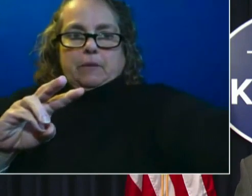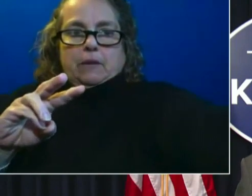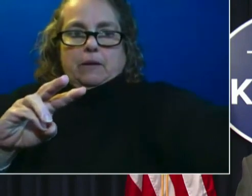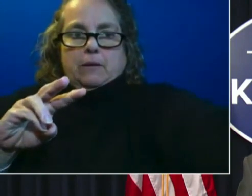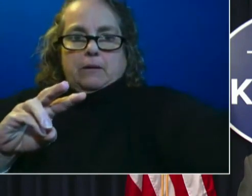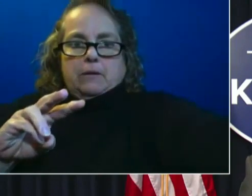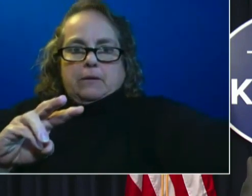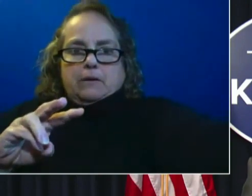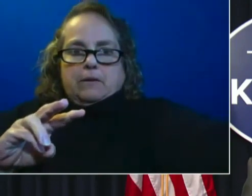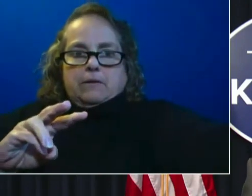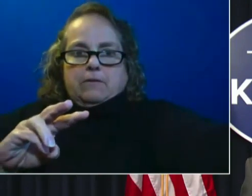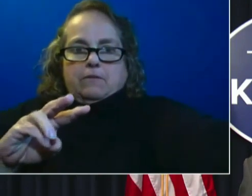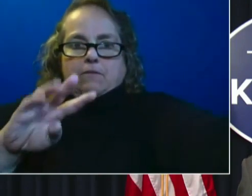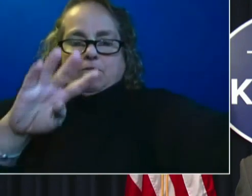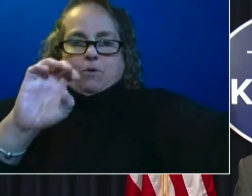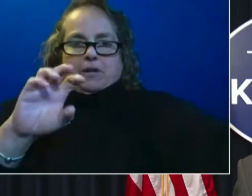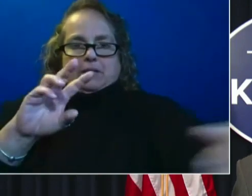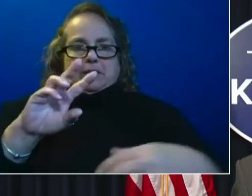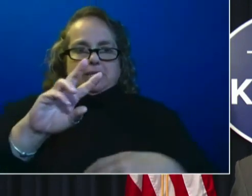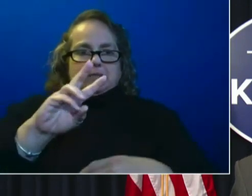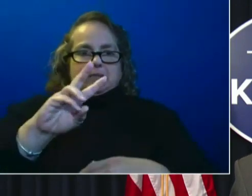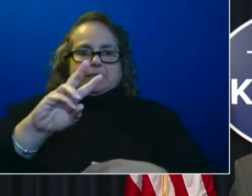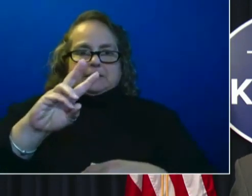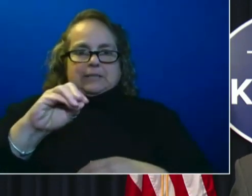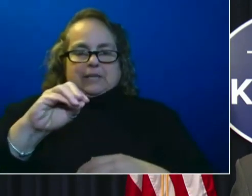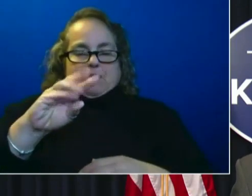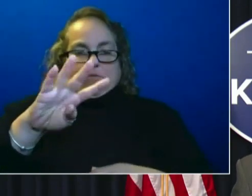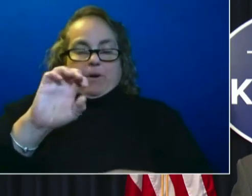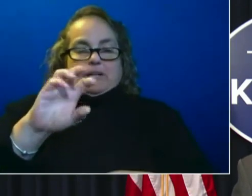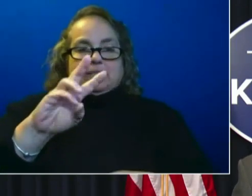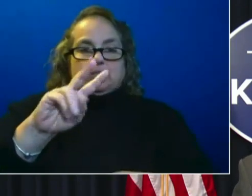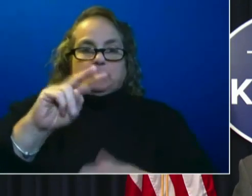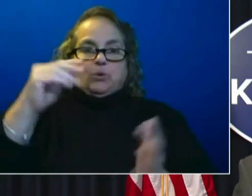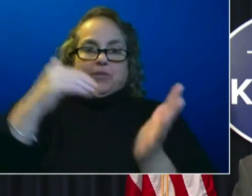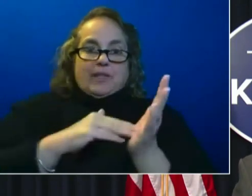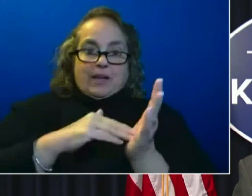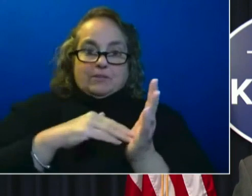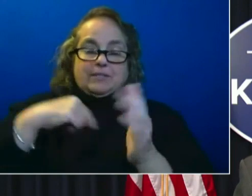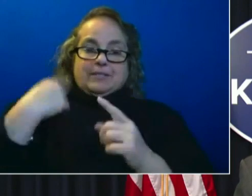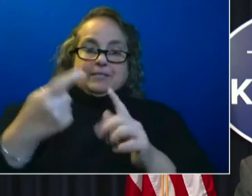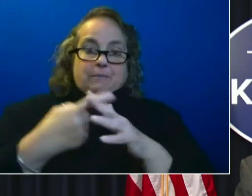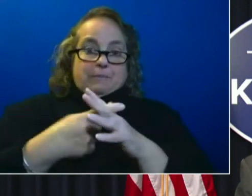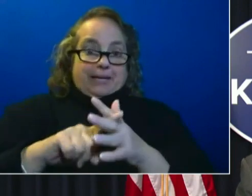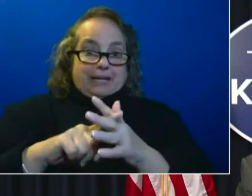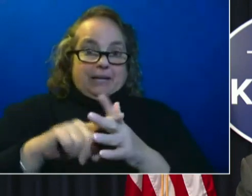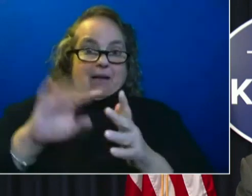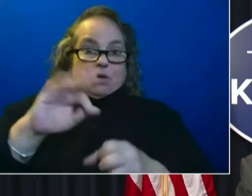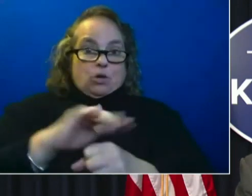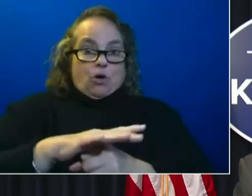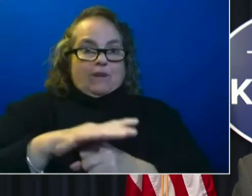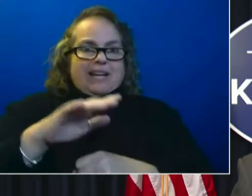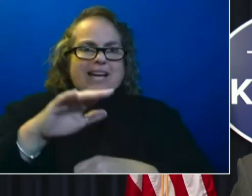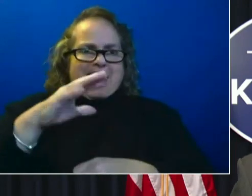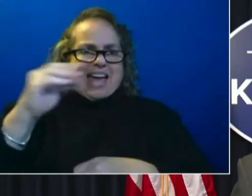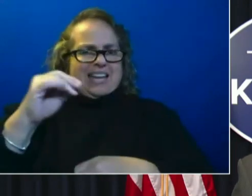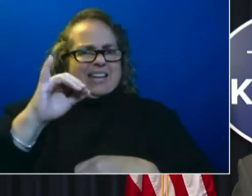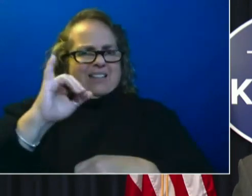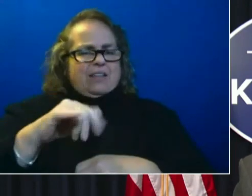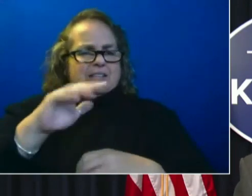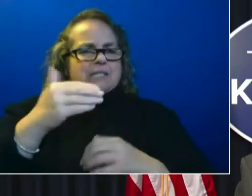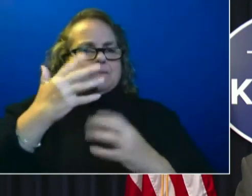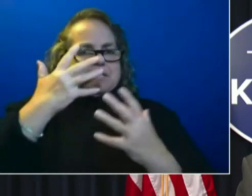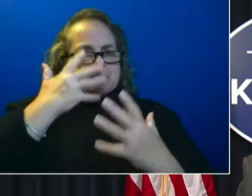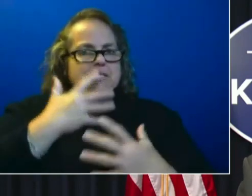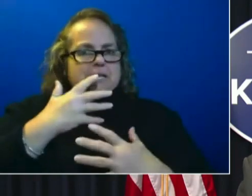So this grim milestone that we've passed, and it feels like we've had so many grim milestones of losing over